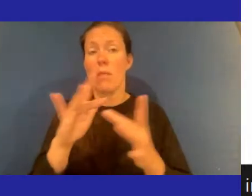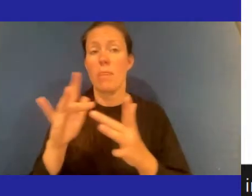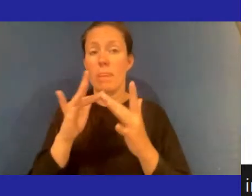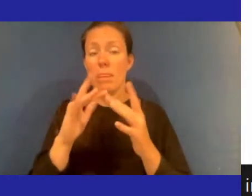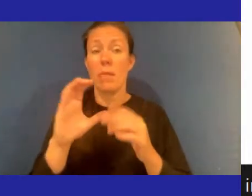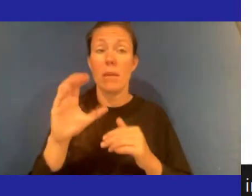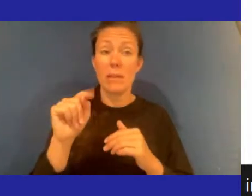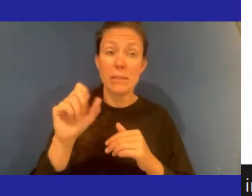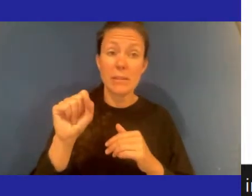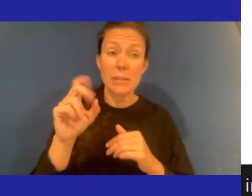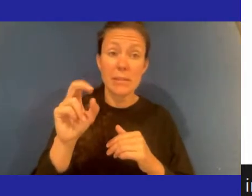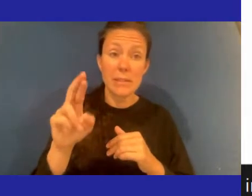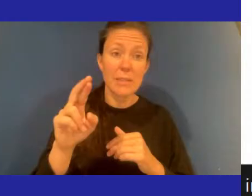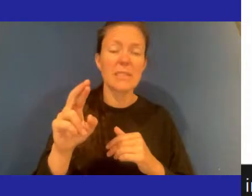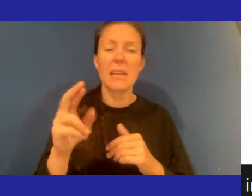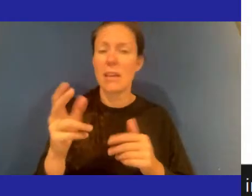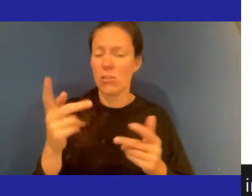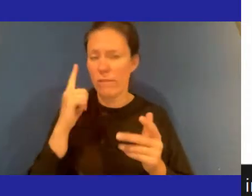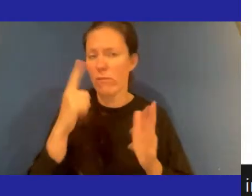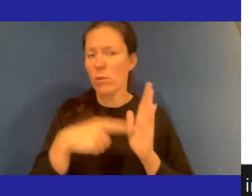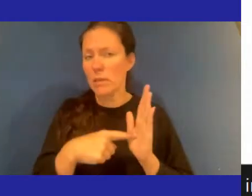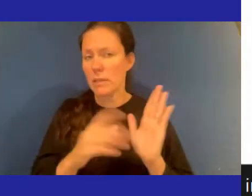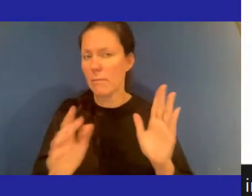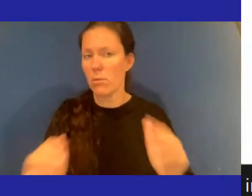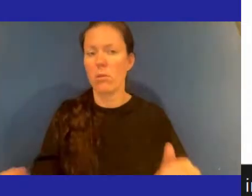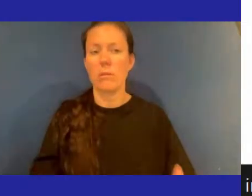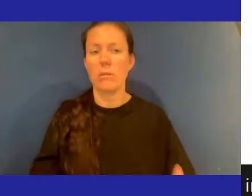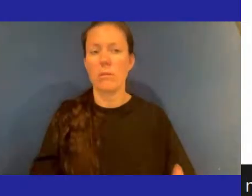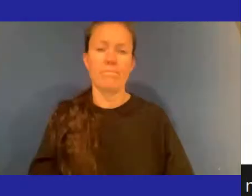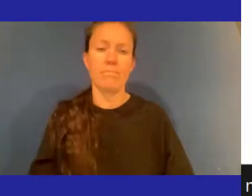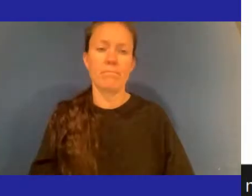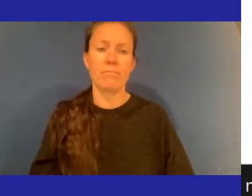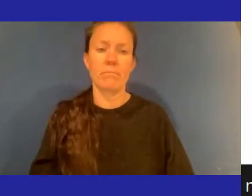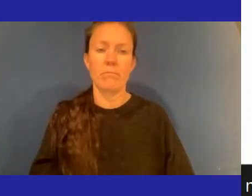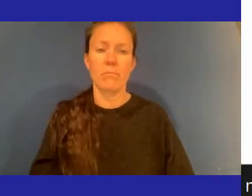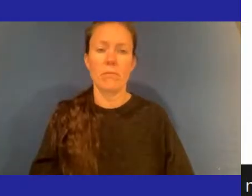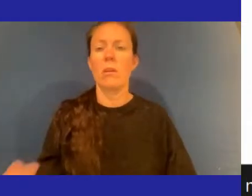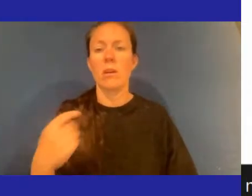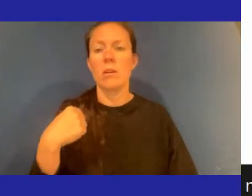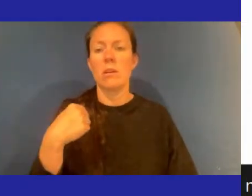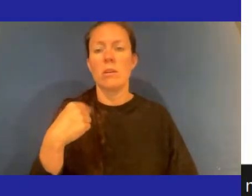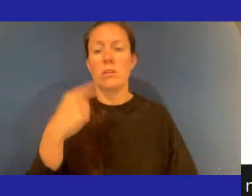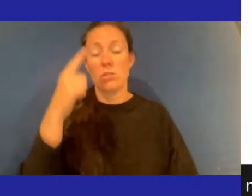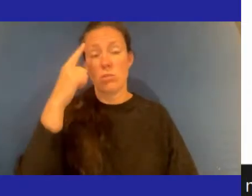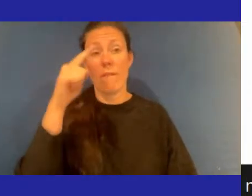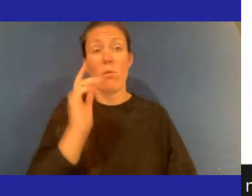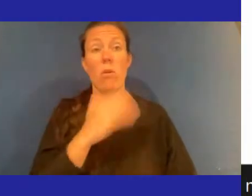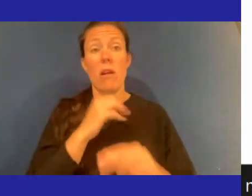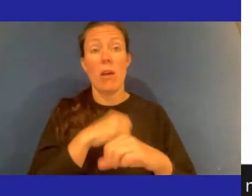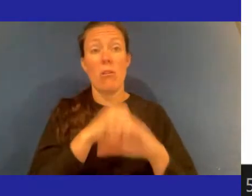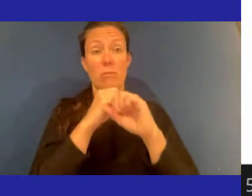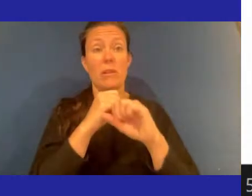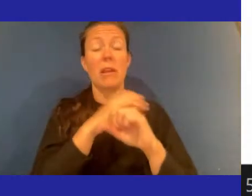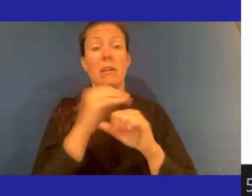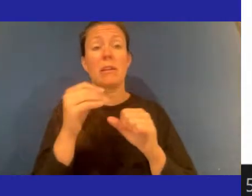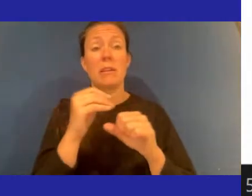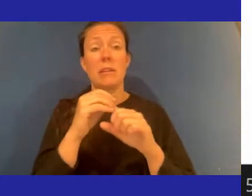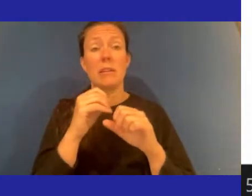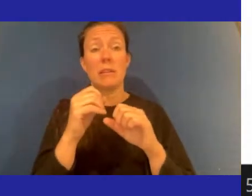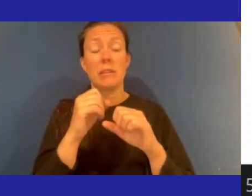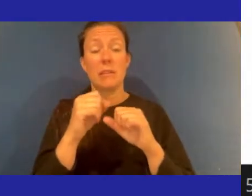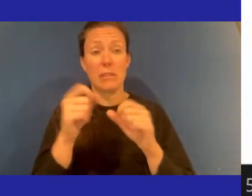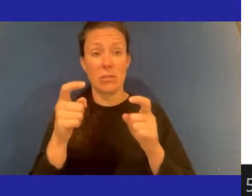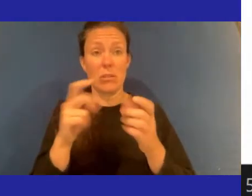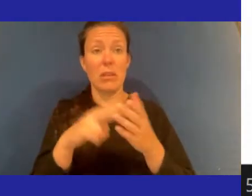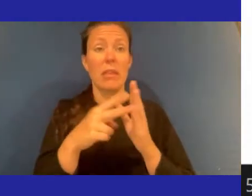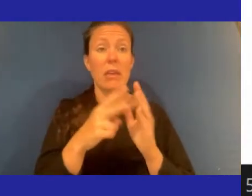scanner, things of that nature. So we encompass in terms of our protection and the security controls everything from the user ID